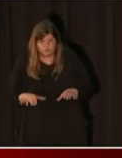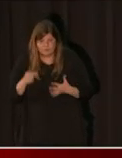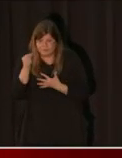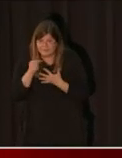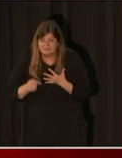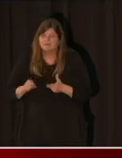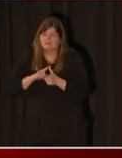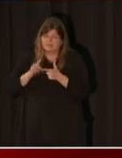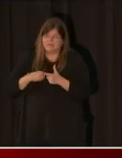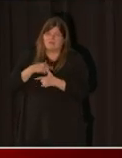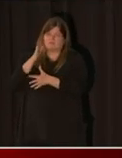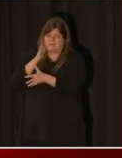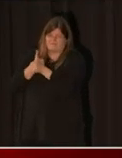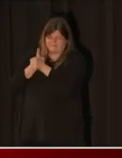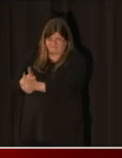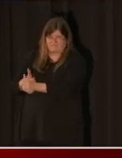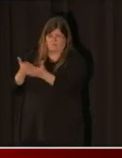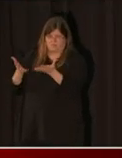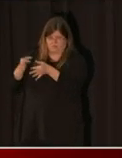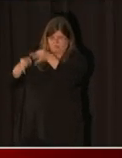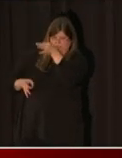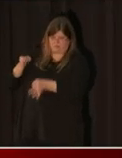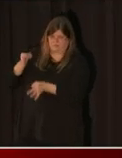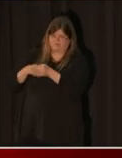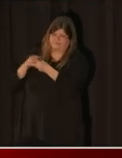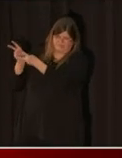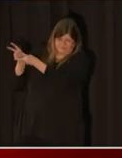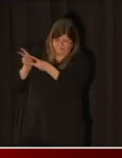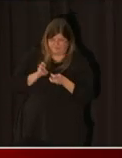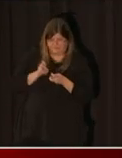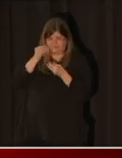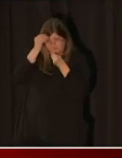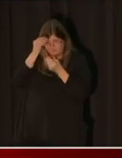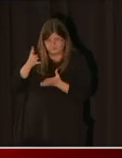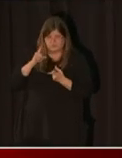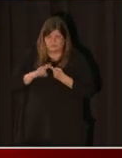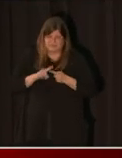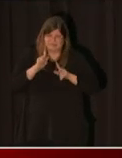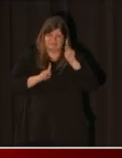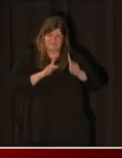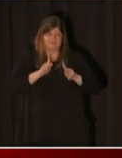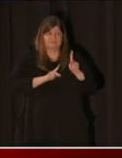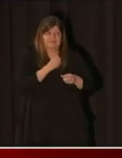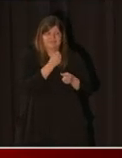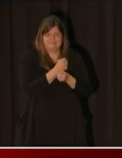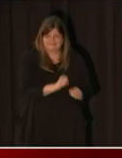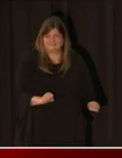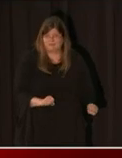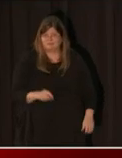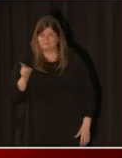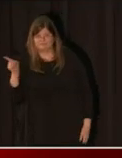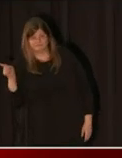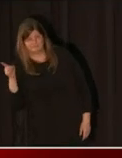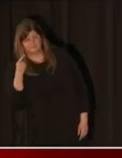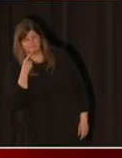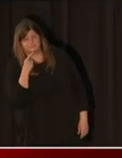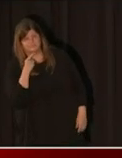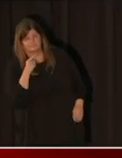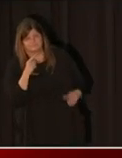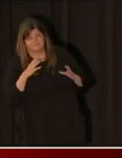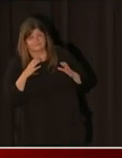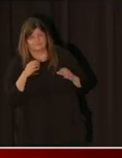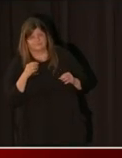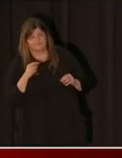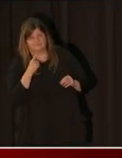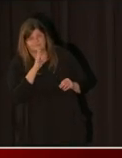all information about how to keep people safe. If I could ask Kevin, there's 840, I believe,